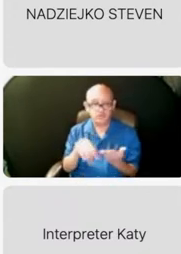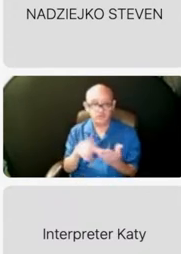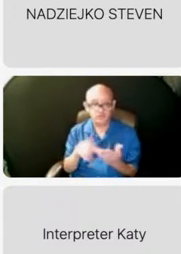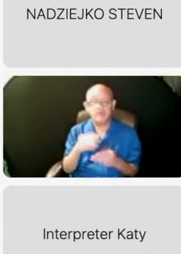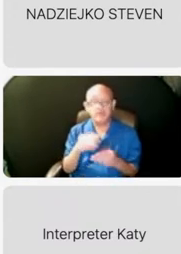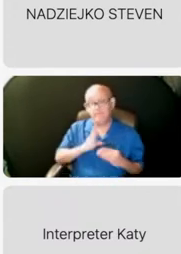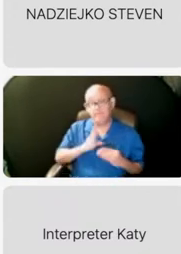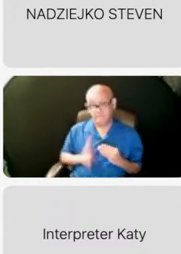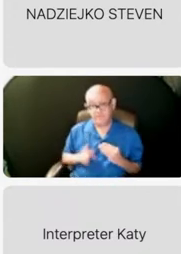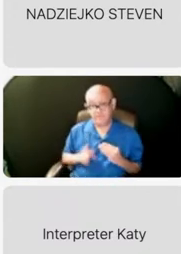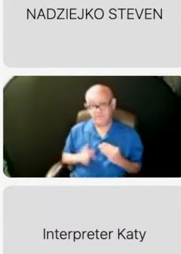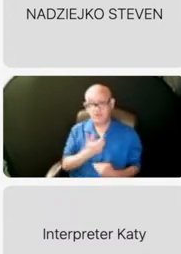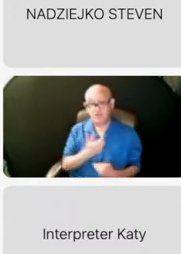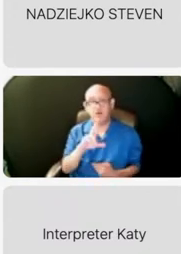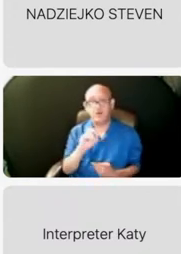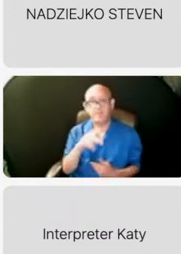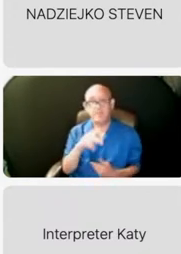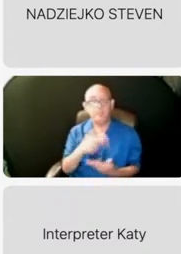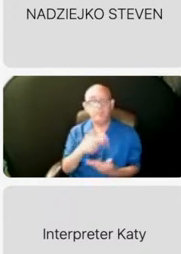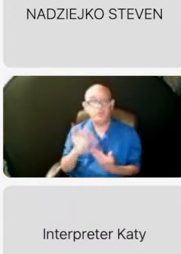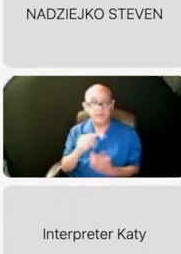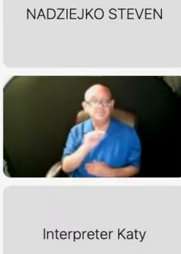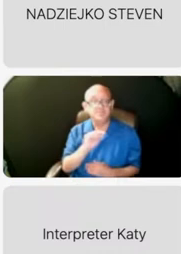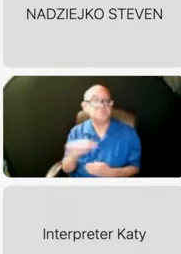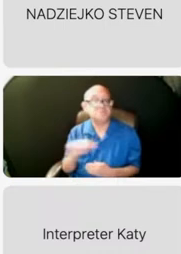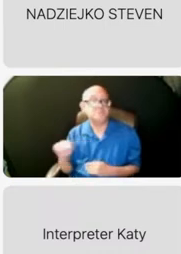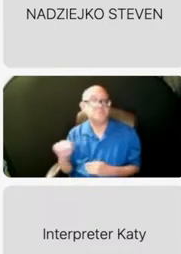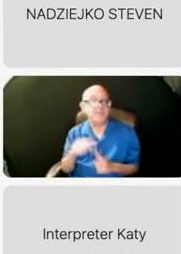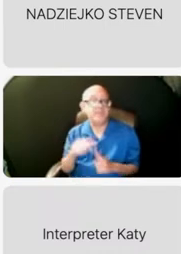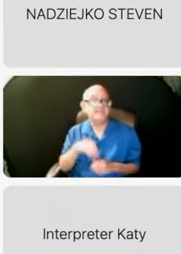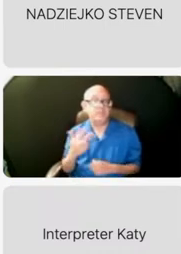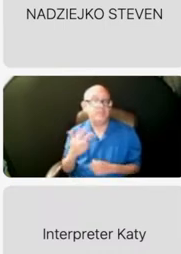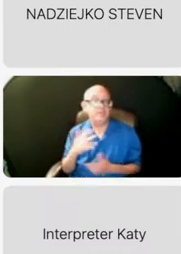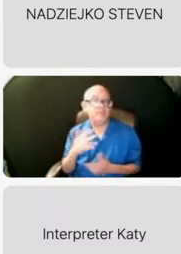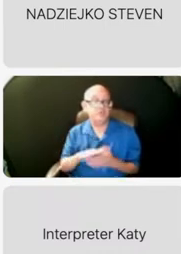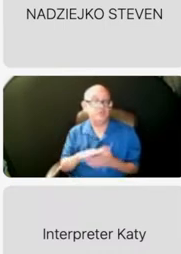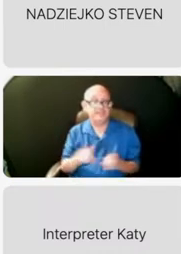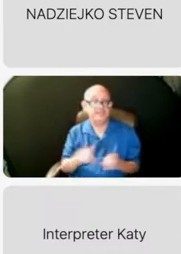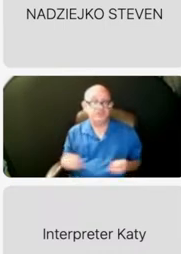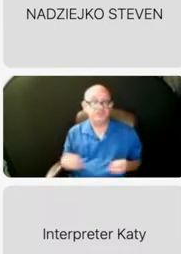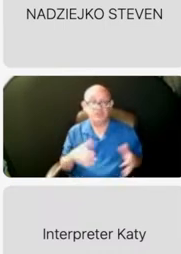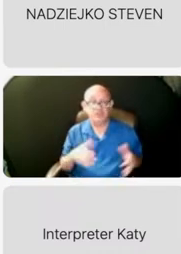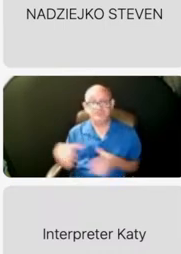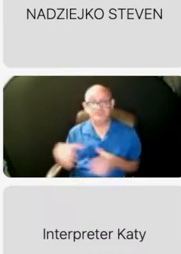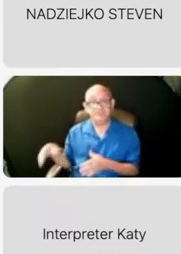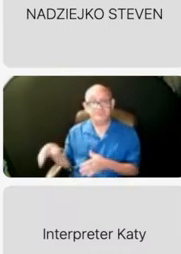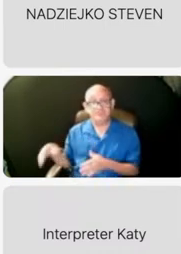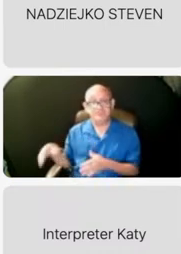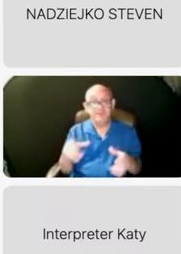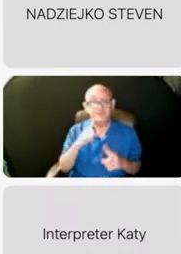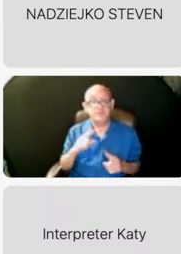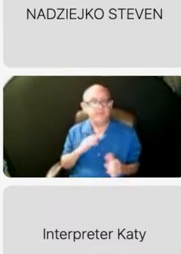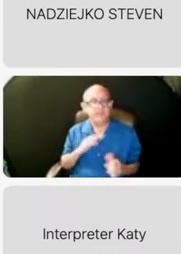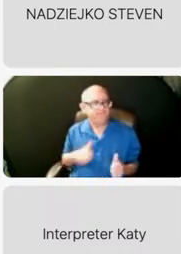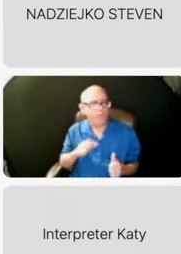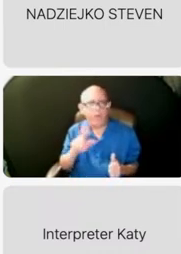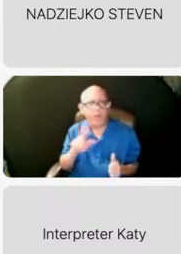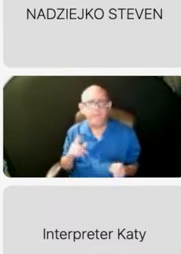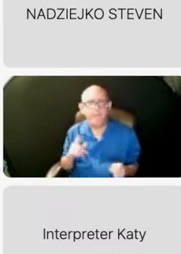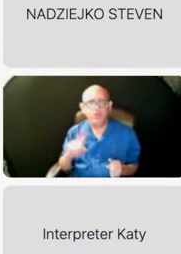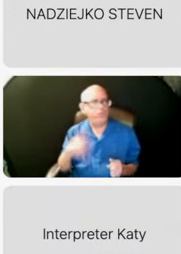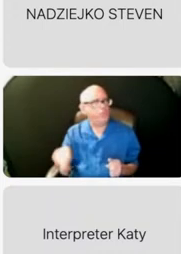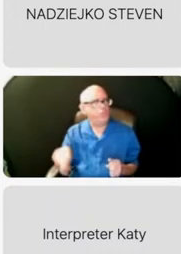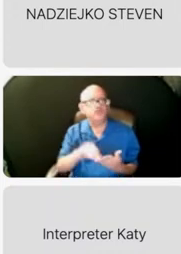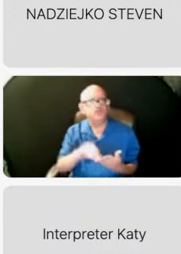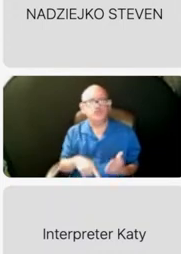programs and that's within the three school districts and so they've been following up to see where these kids are now